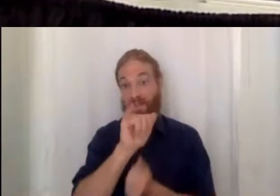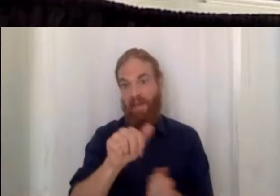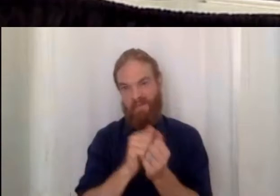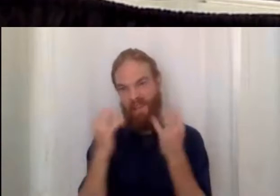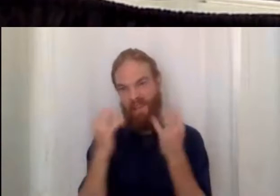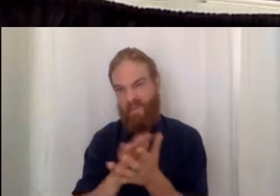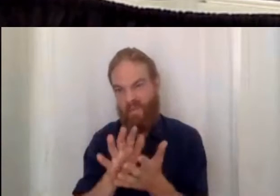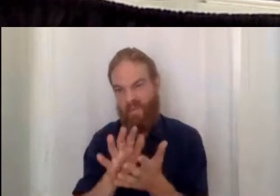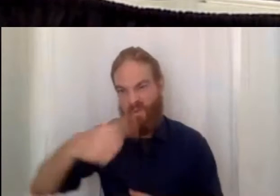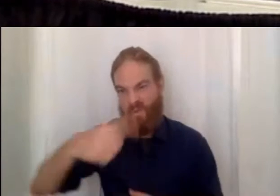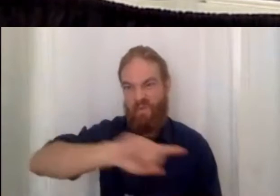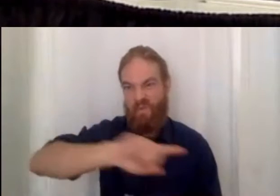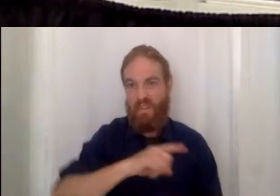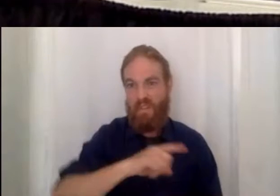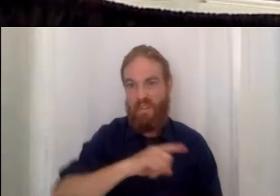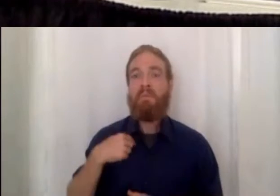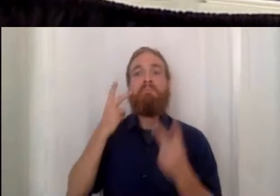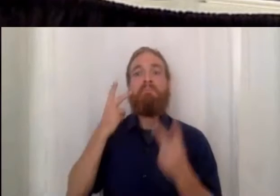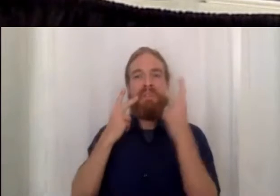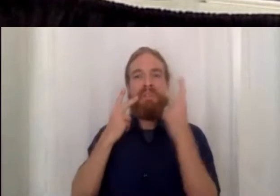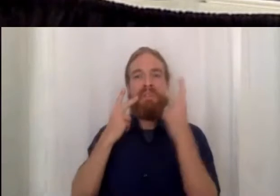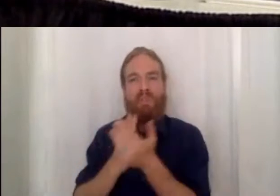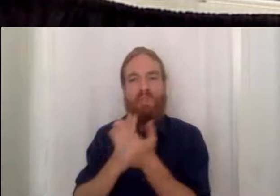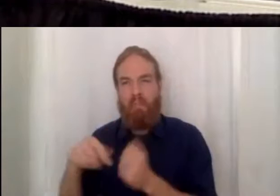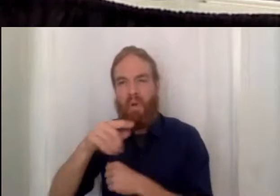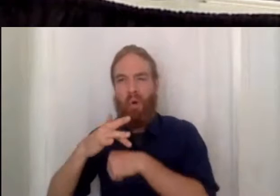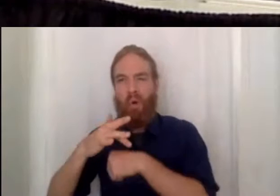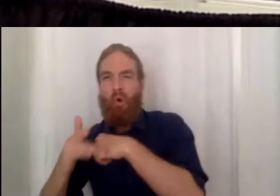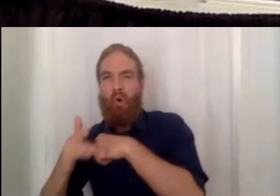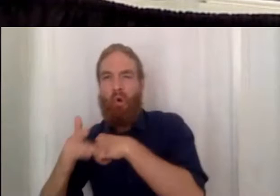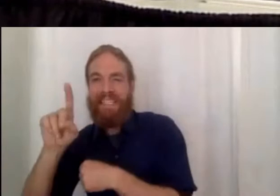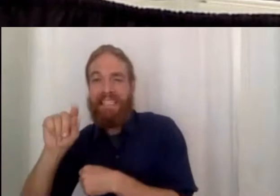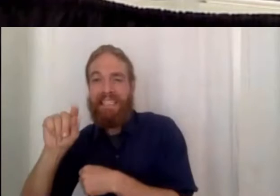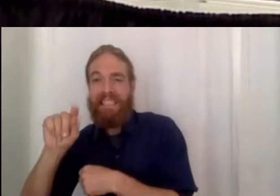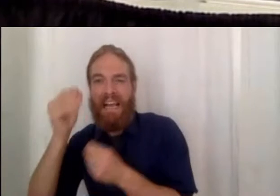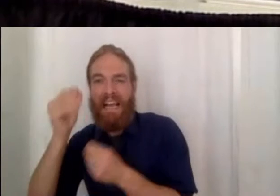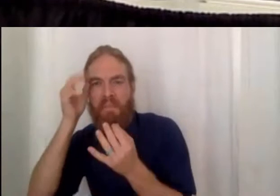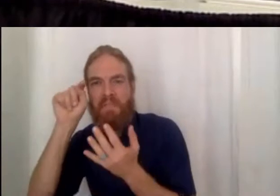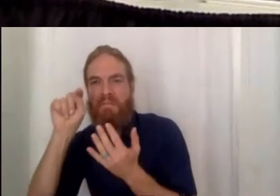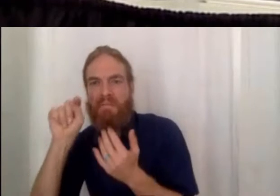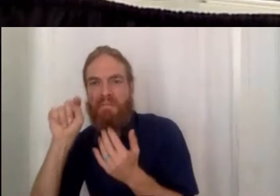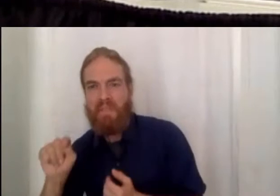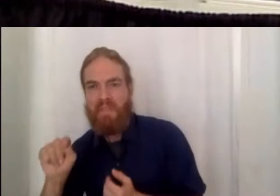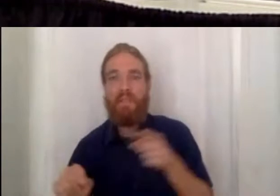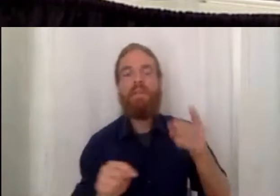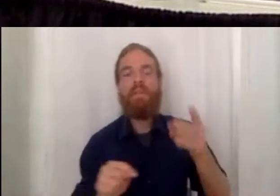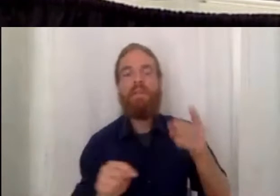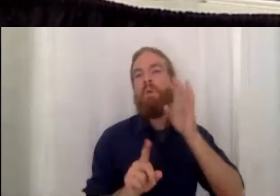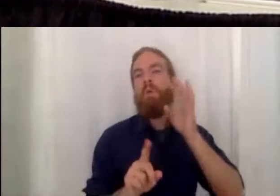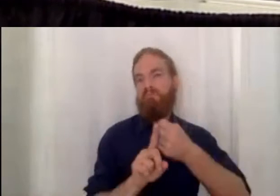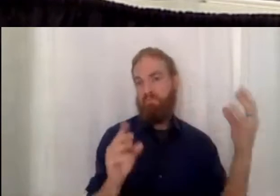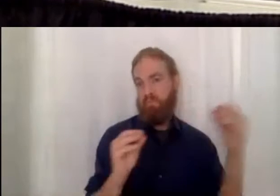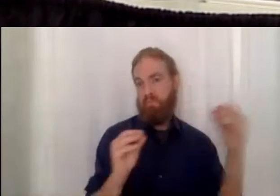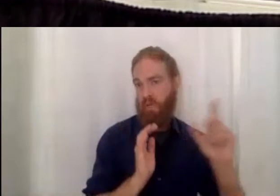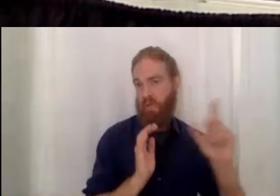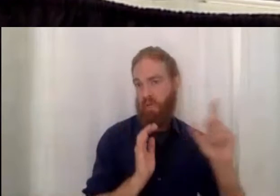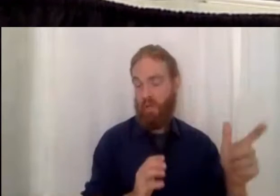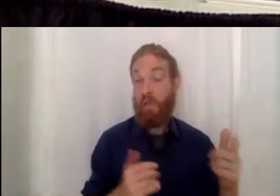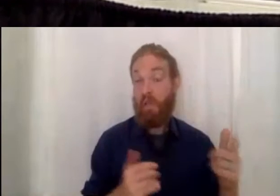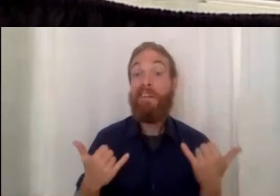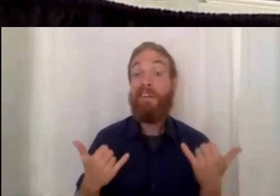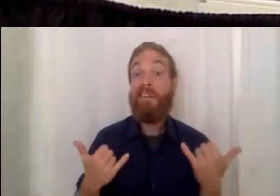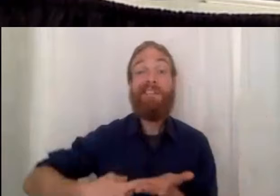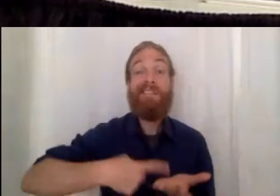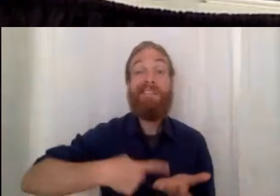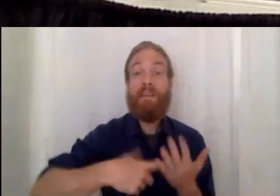that we have. And Haley will go into that a little bit more, and we will get into the hospitalizations around the demographics and specifically the